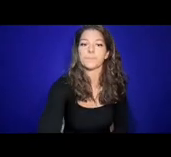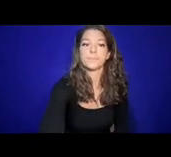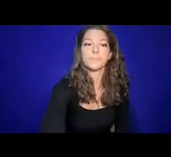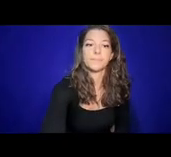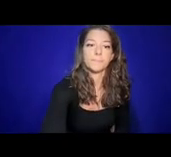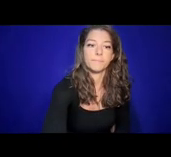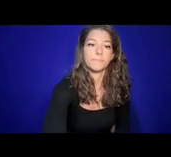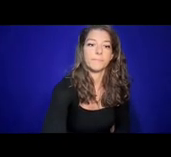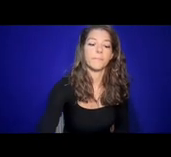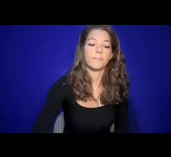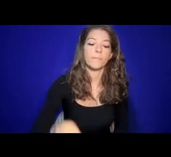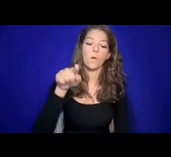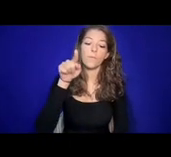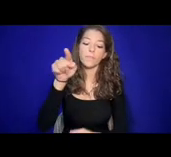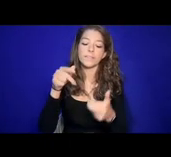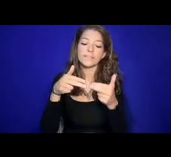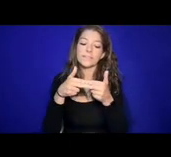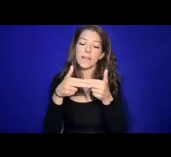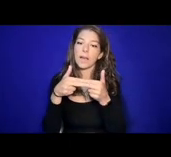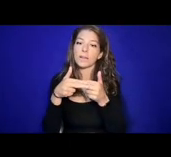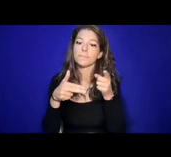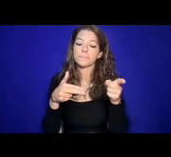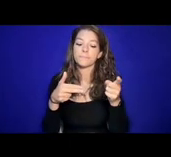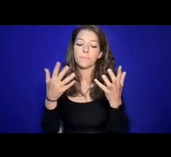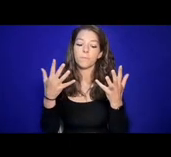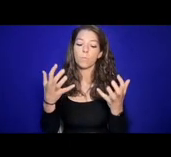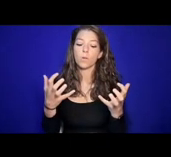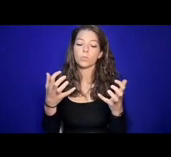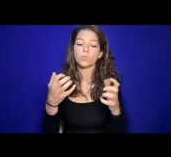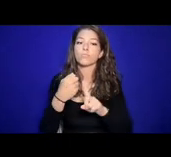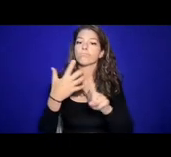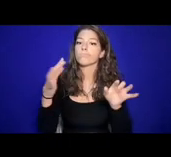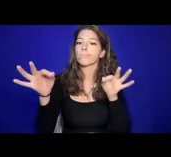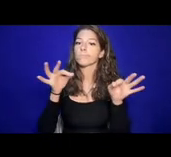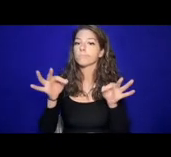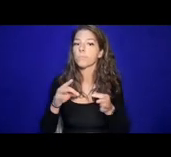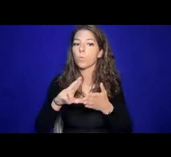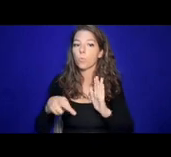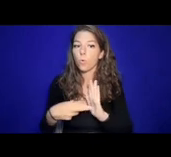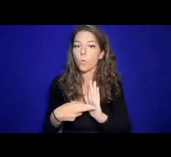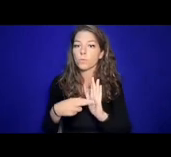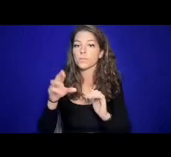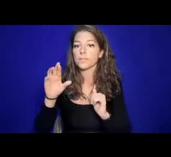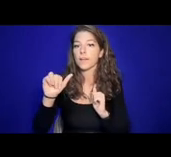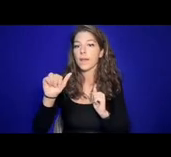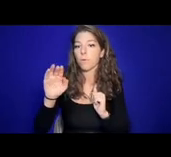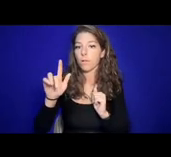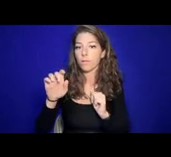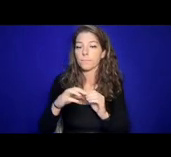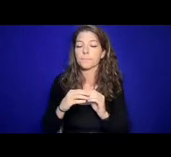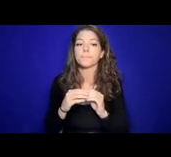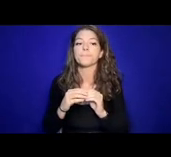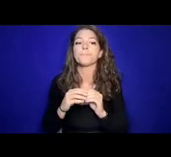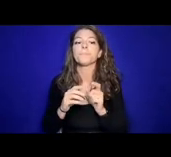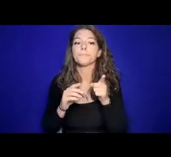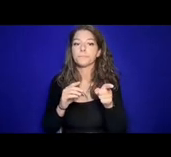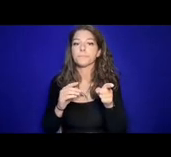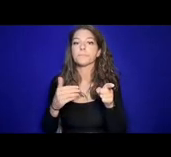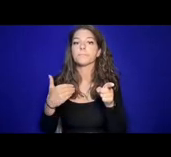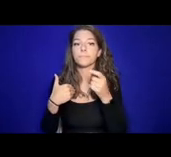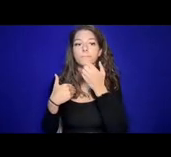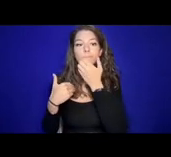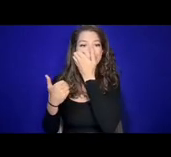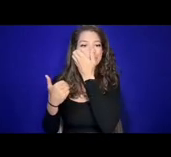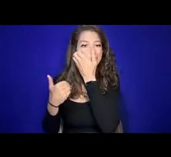On this slide, I would like to further explain the roles in ABLE. And this slide has